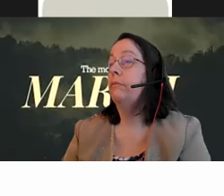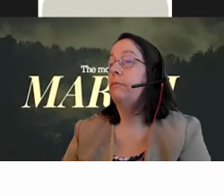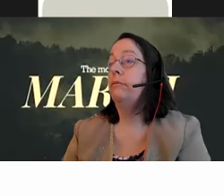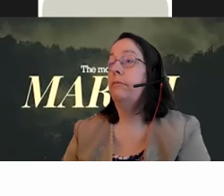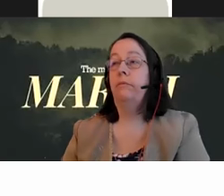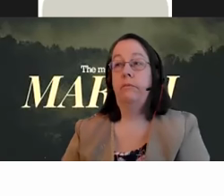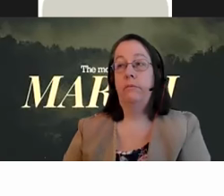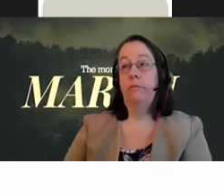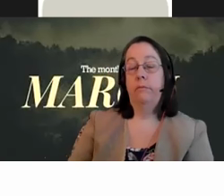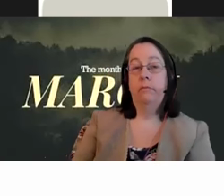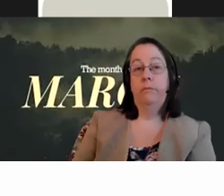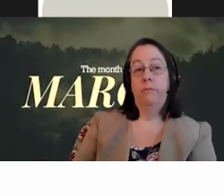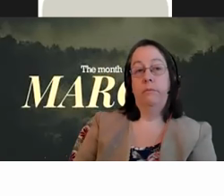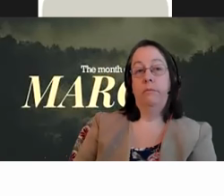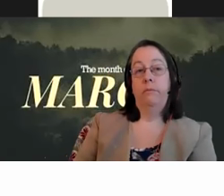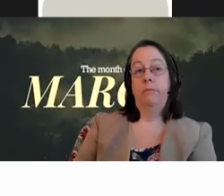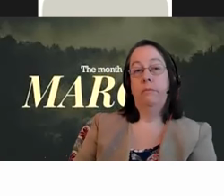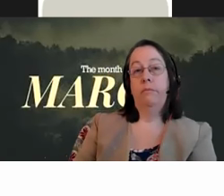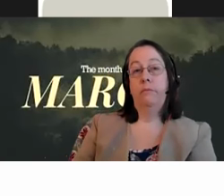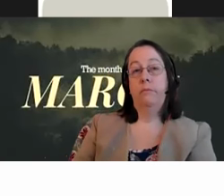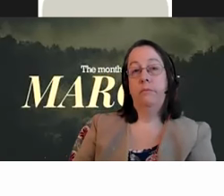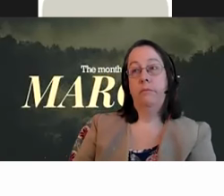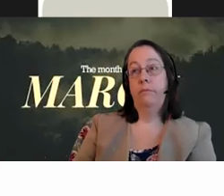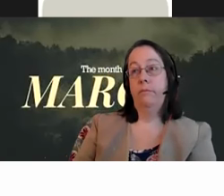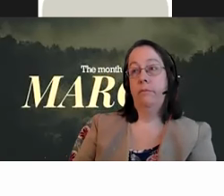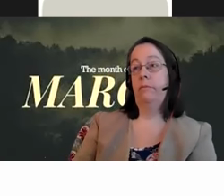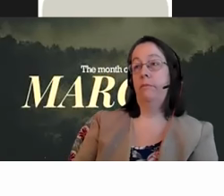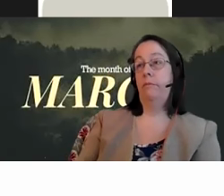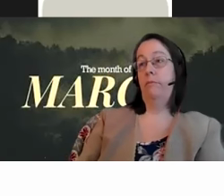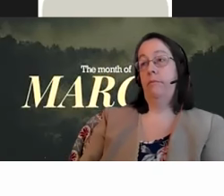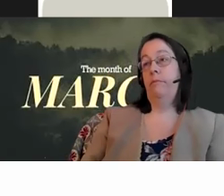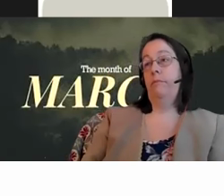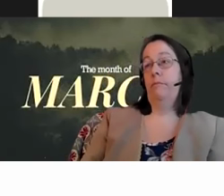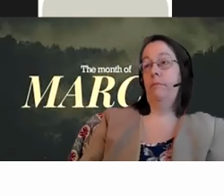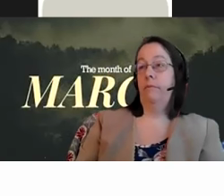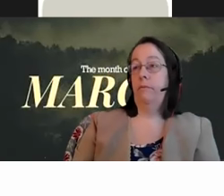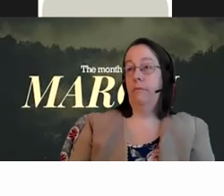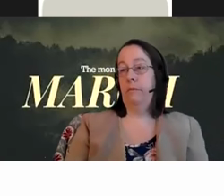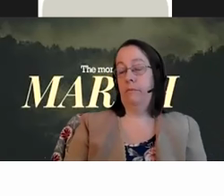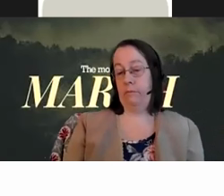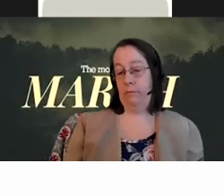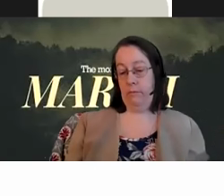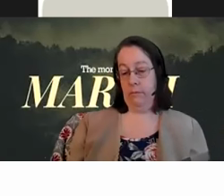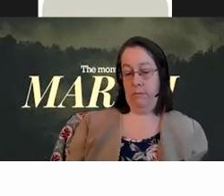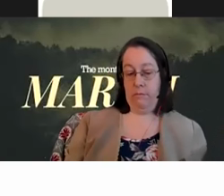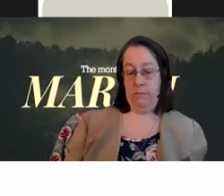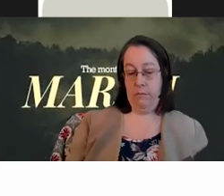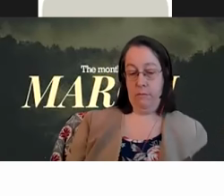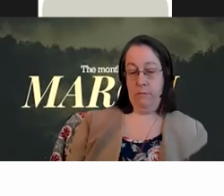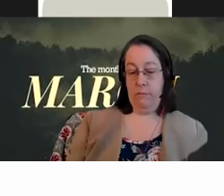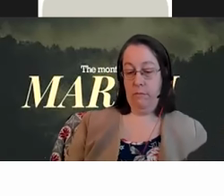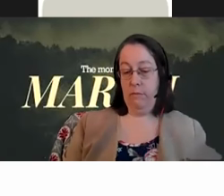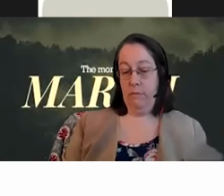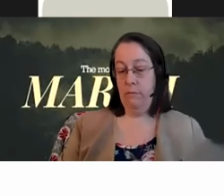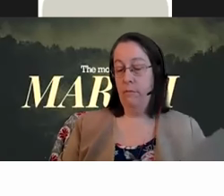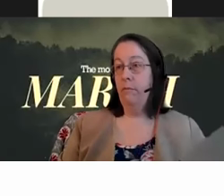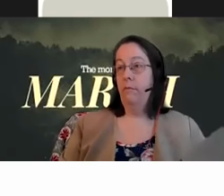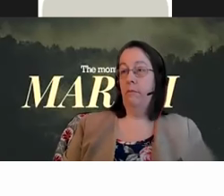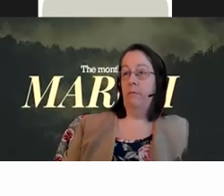that's to make sure that the family has training and knows how to use the silly machine.